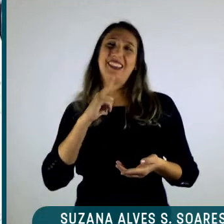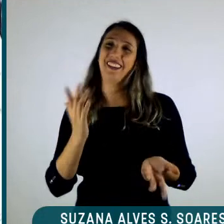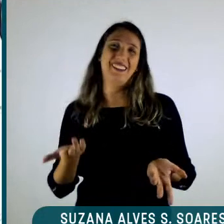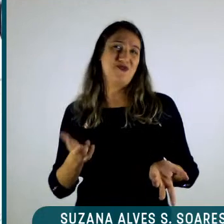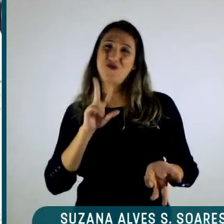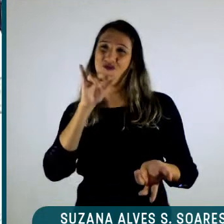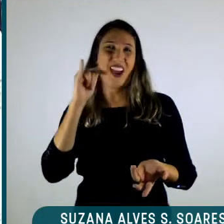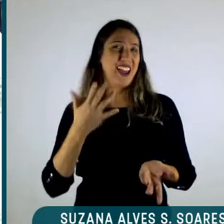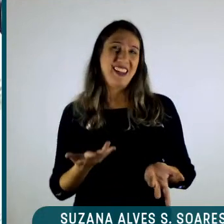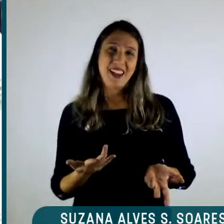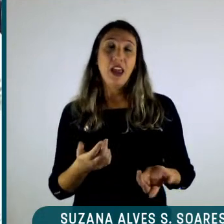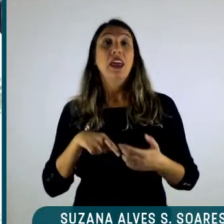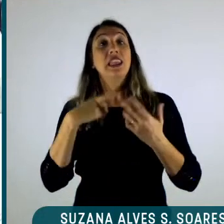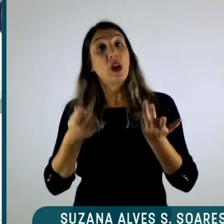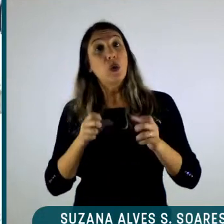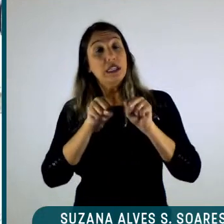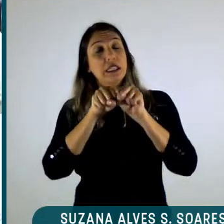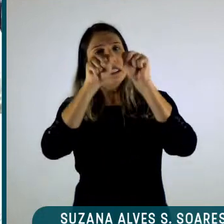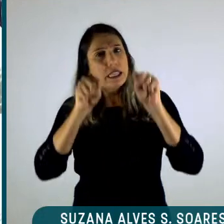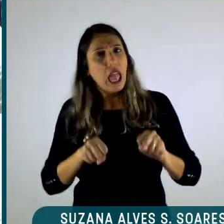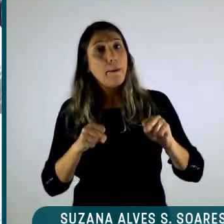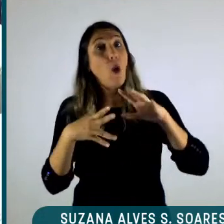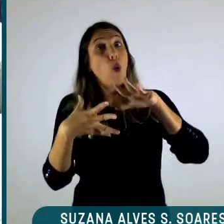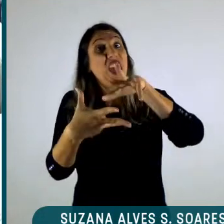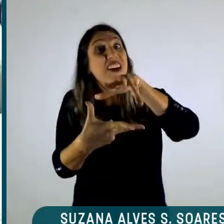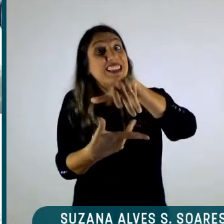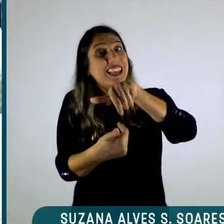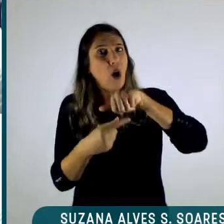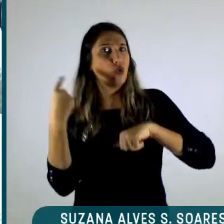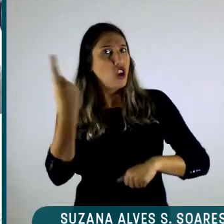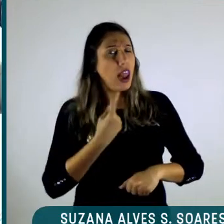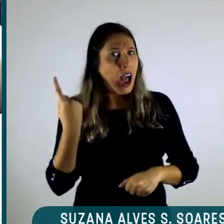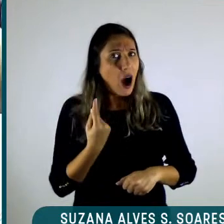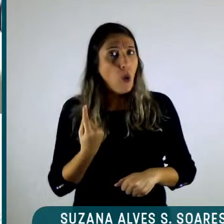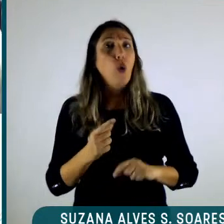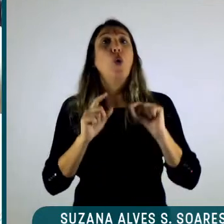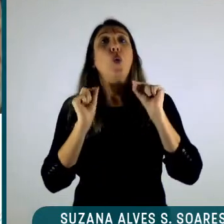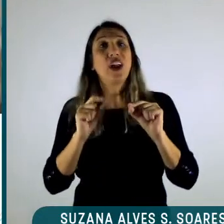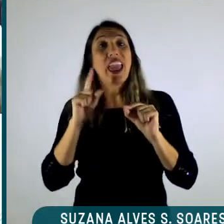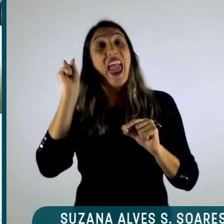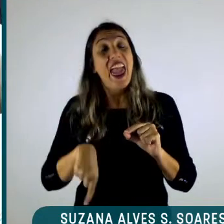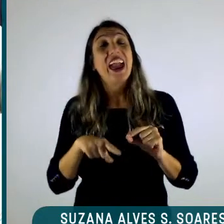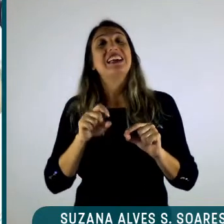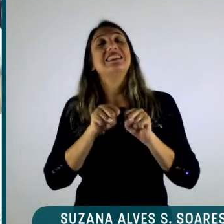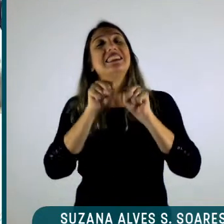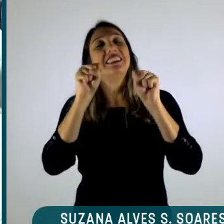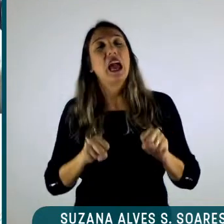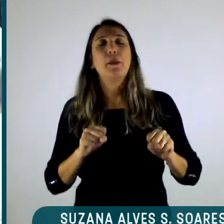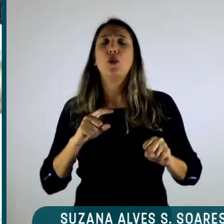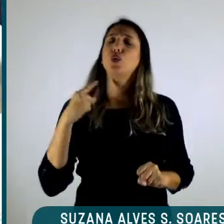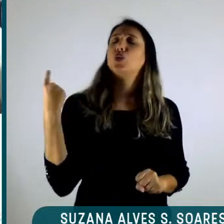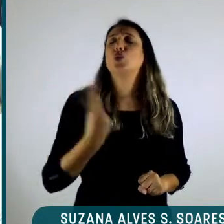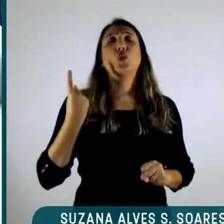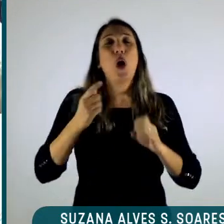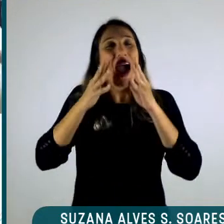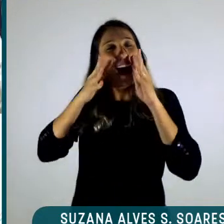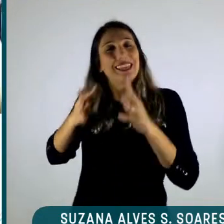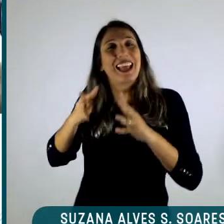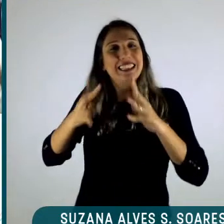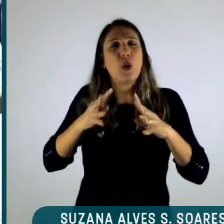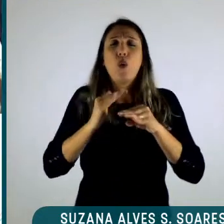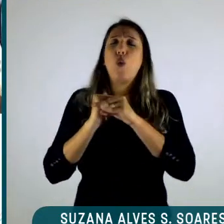will not have. So you can see a universal system It is a system in